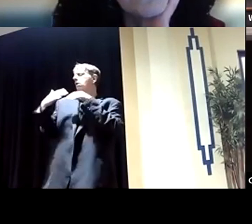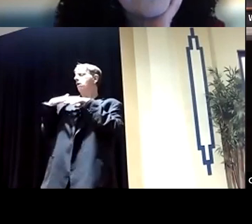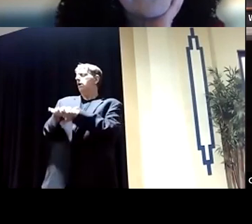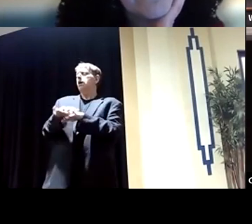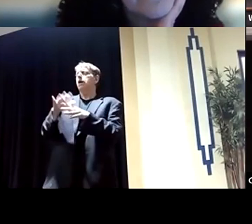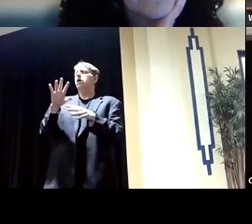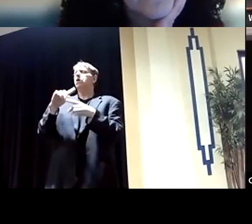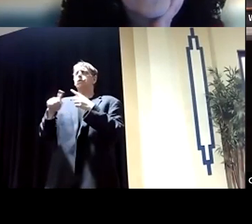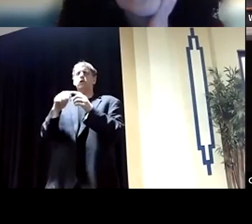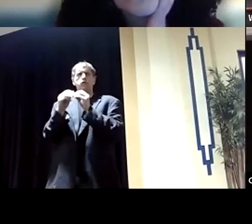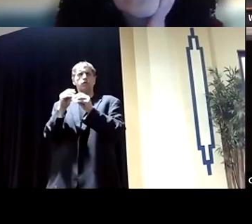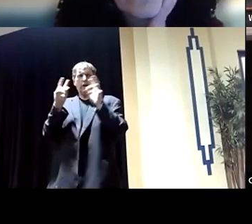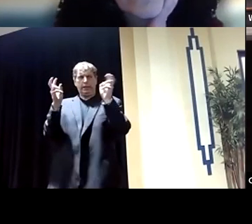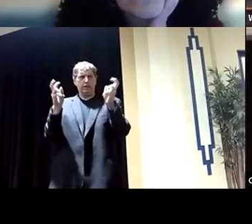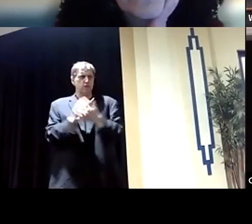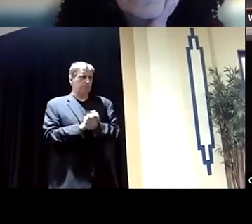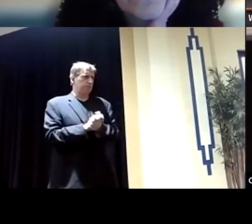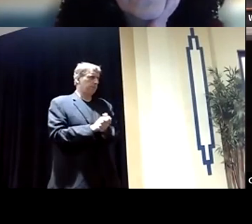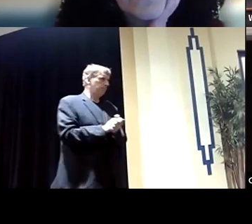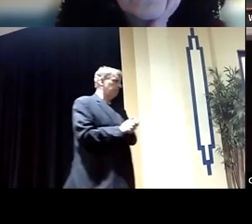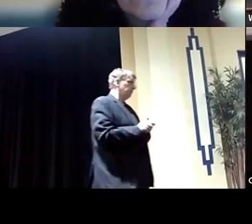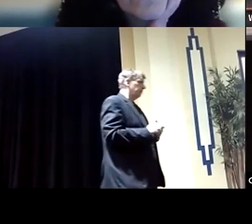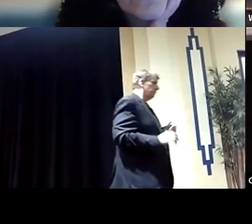correct that issue. Mr. DePere?